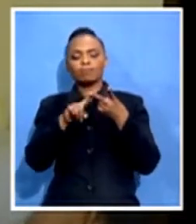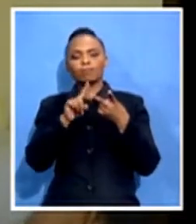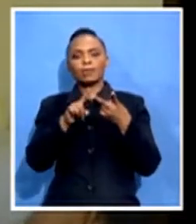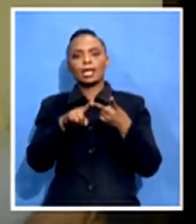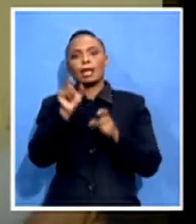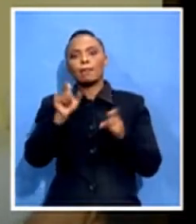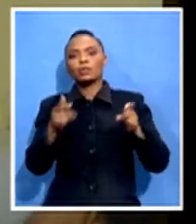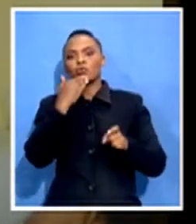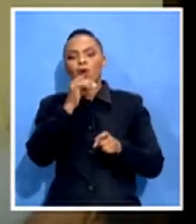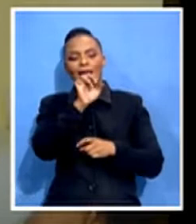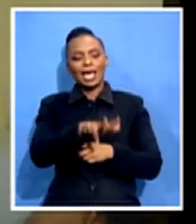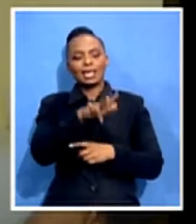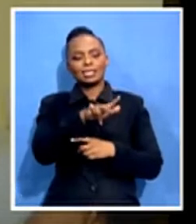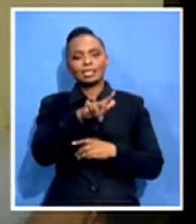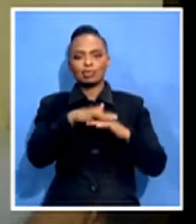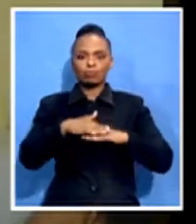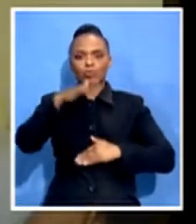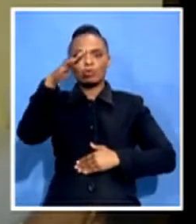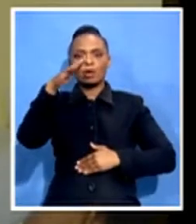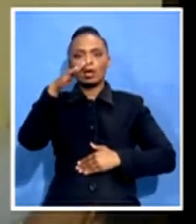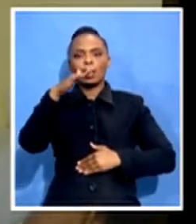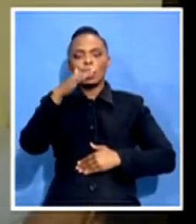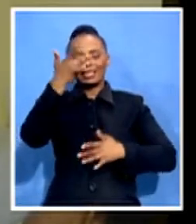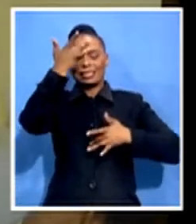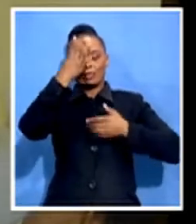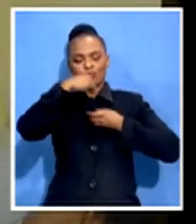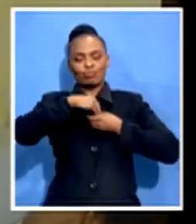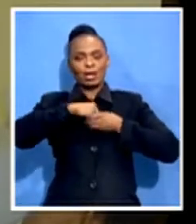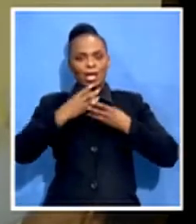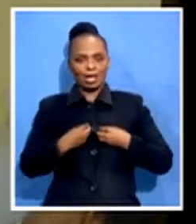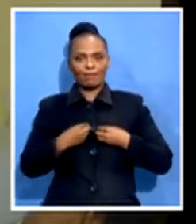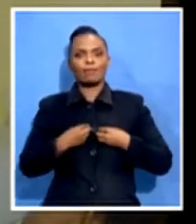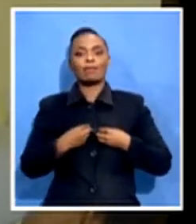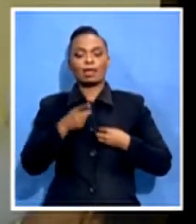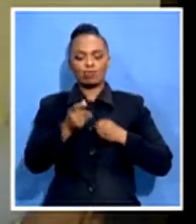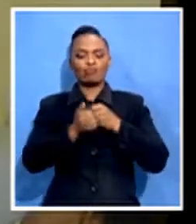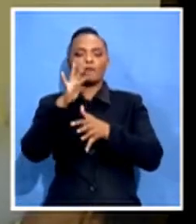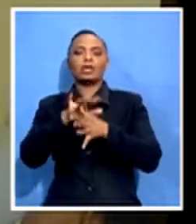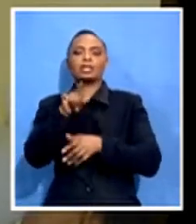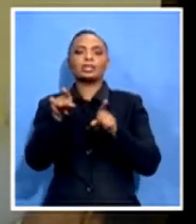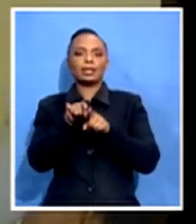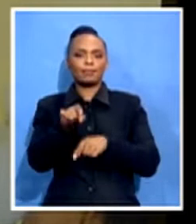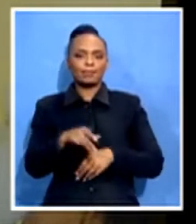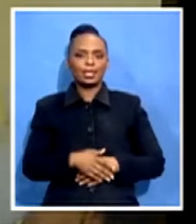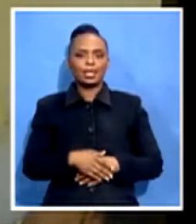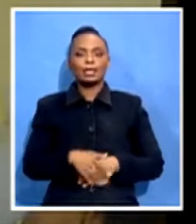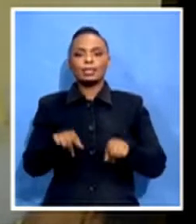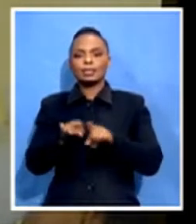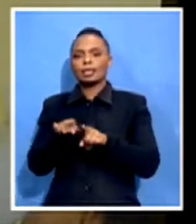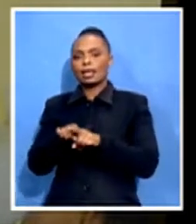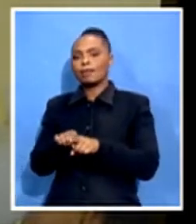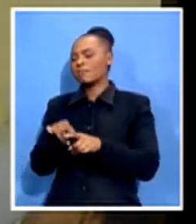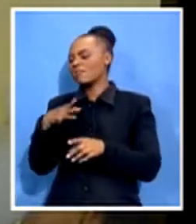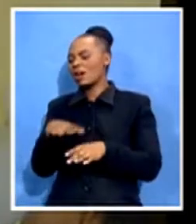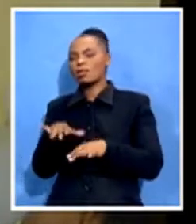have comorbidities. Then we look at people who are in congregate settings, people who are like in